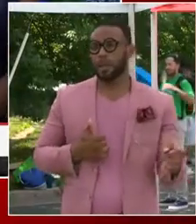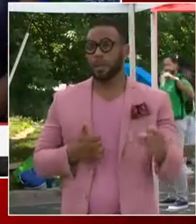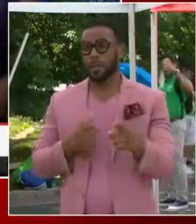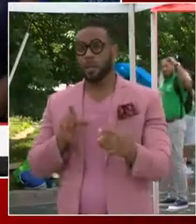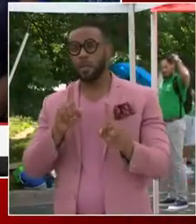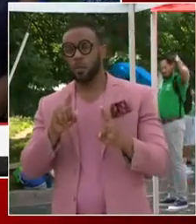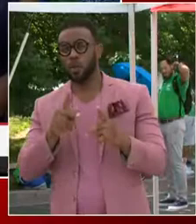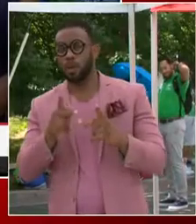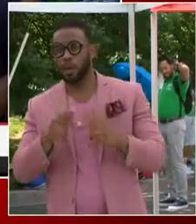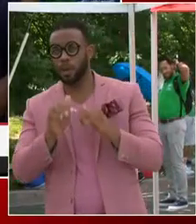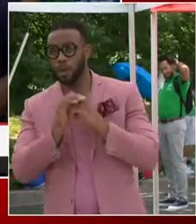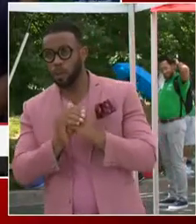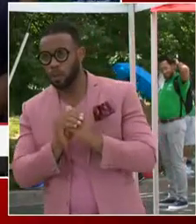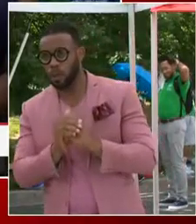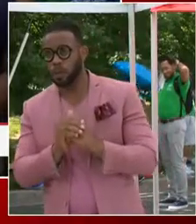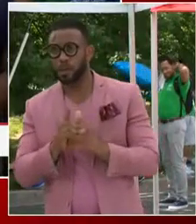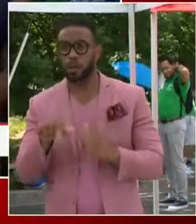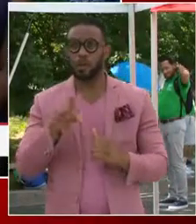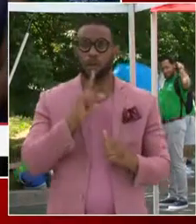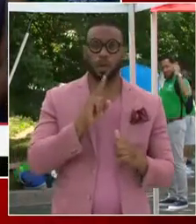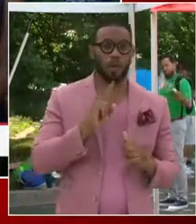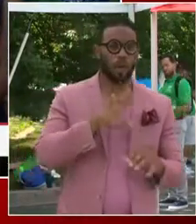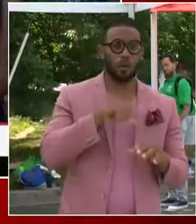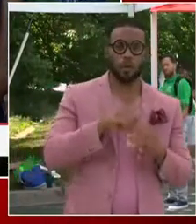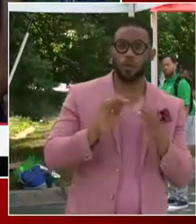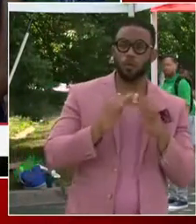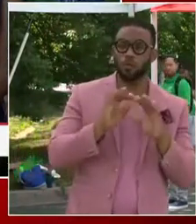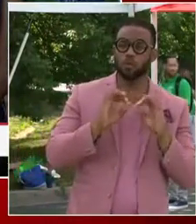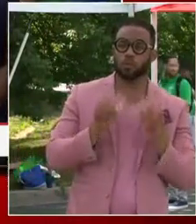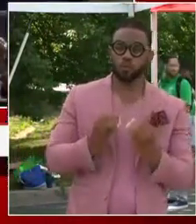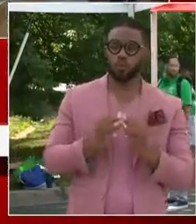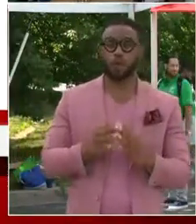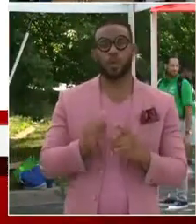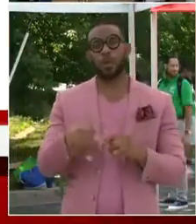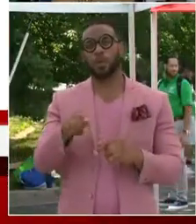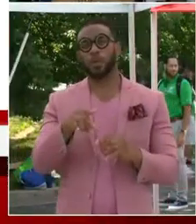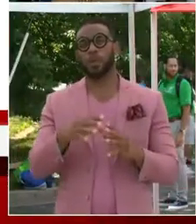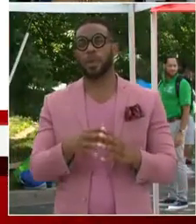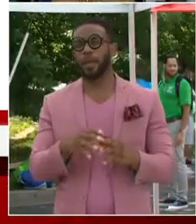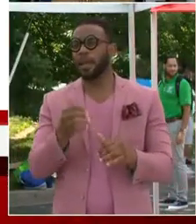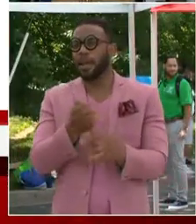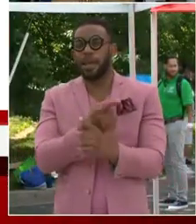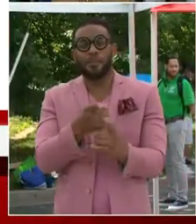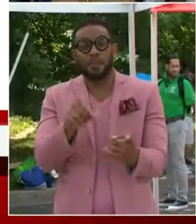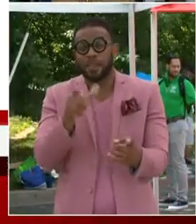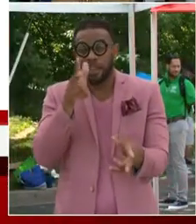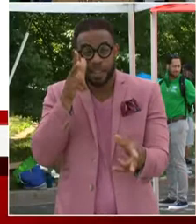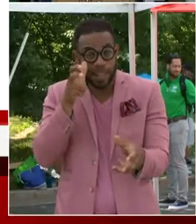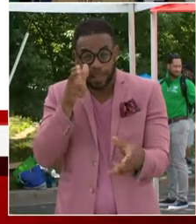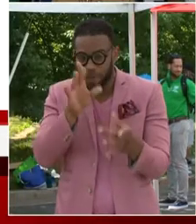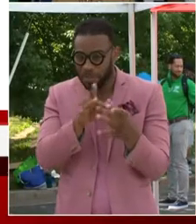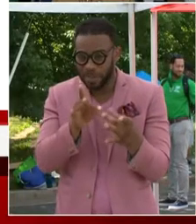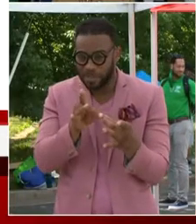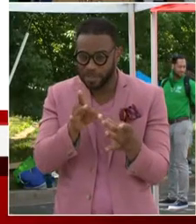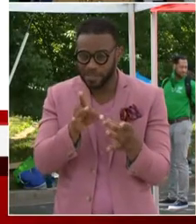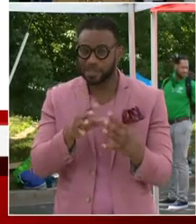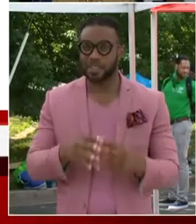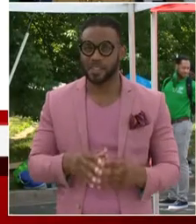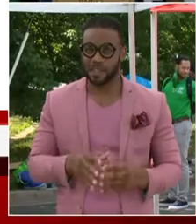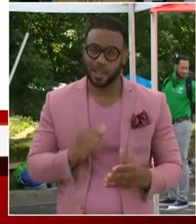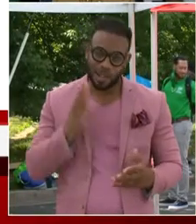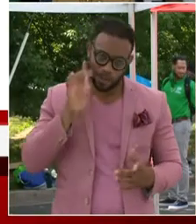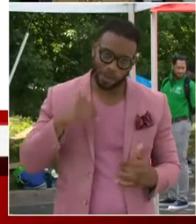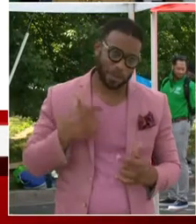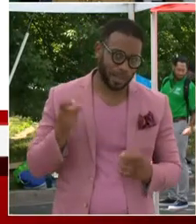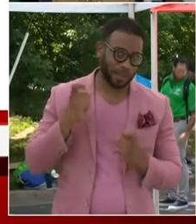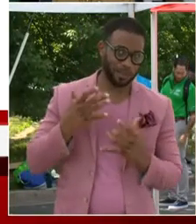who go to your places of worship, those who are involved in community organizations with you. Everybody needs to hear the message. I know I've